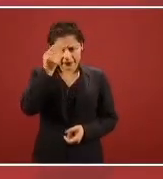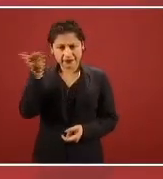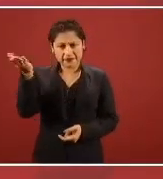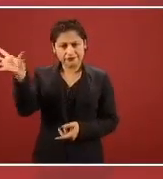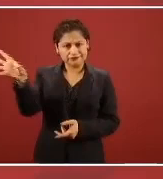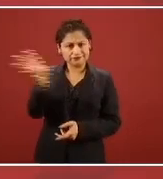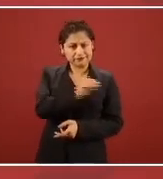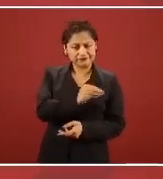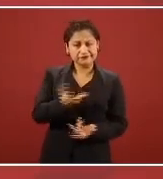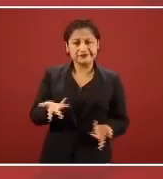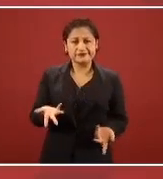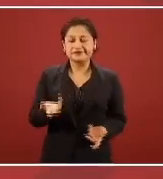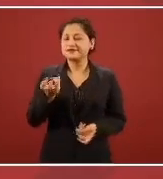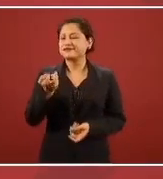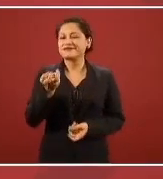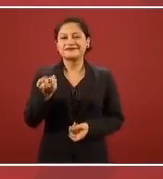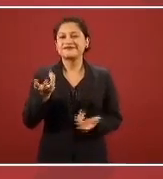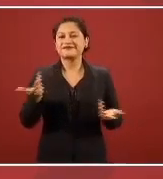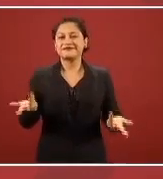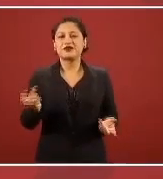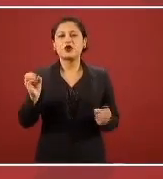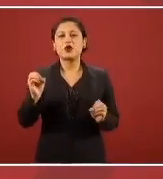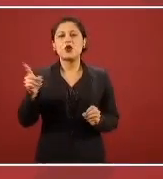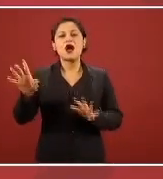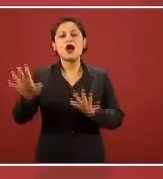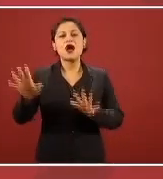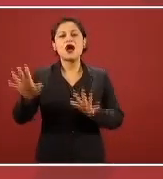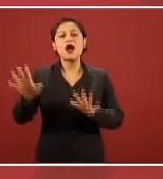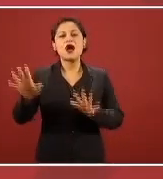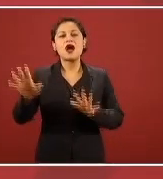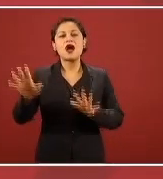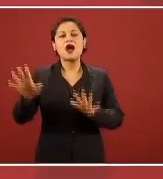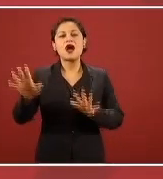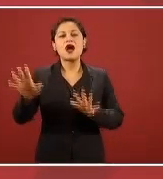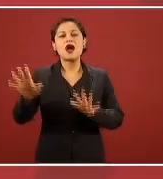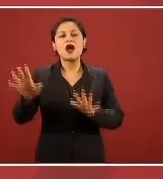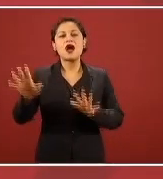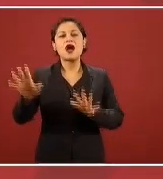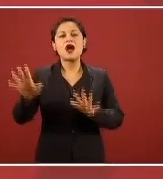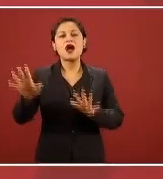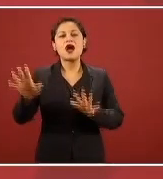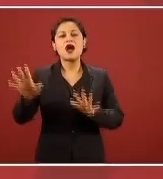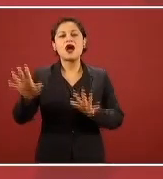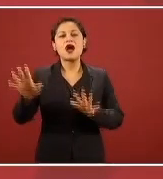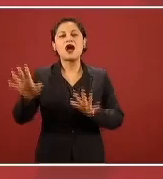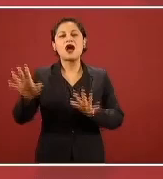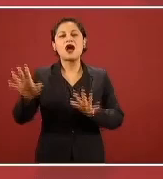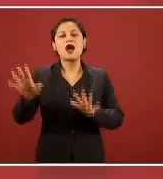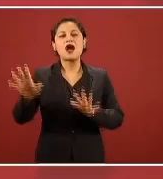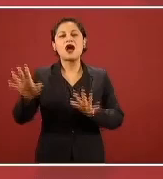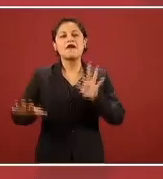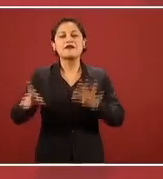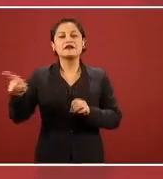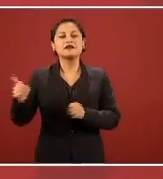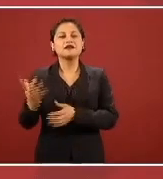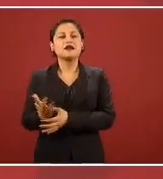El que... No tranza, no avanza. The one that doesn't do trickery doesn't